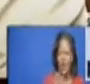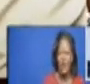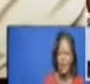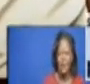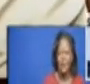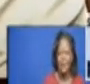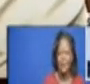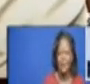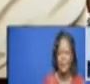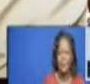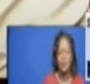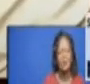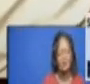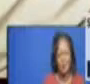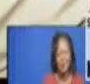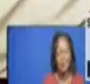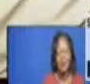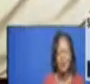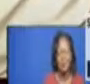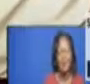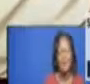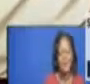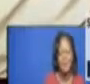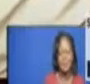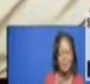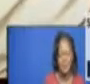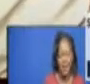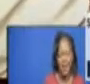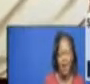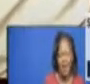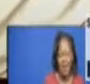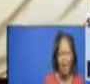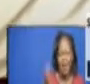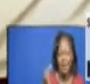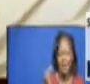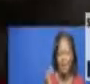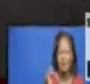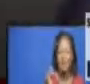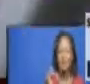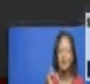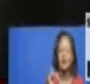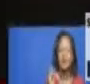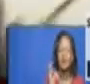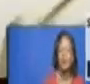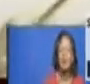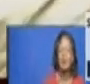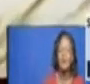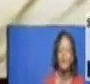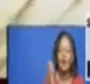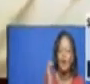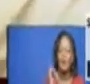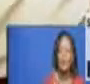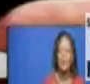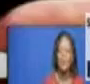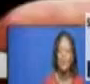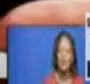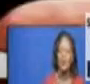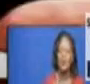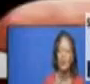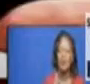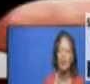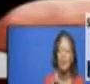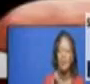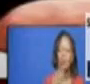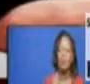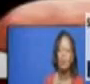And as I sit here, looking forward for approval, and I hope that I will be approved, I would want